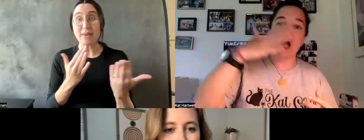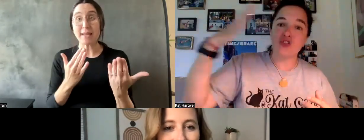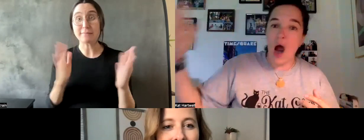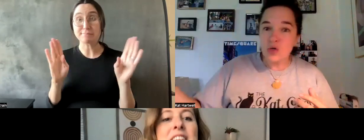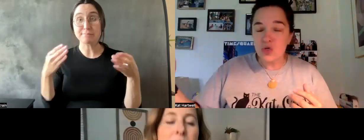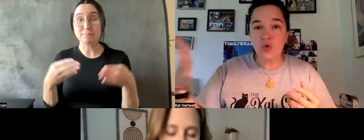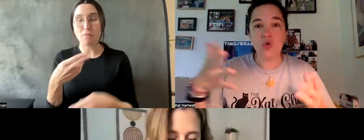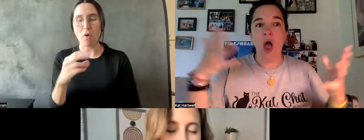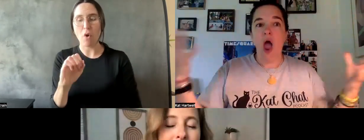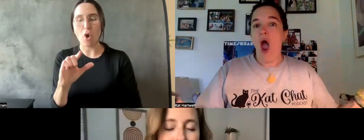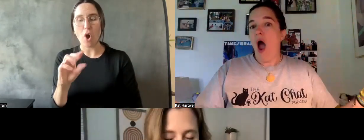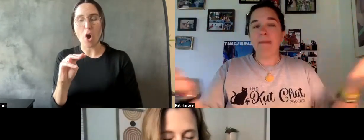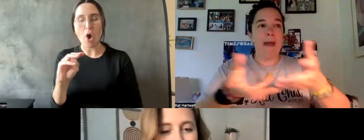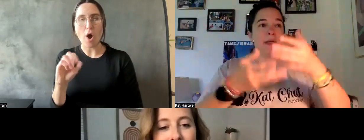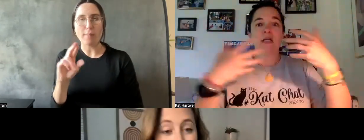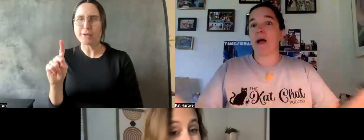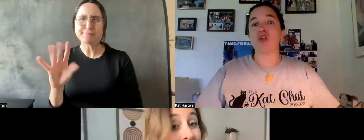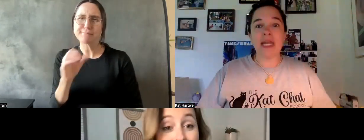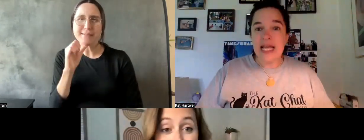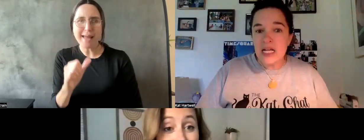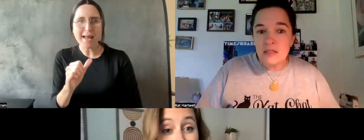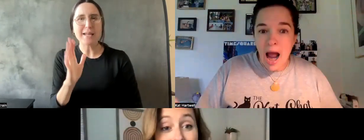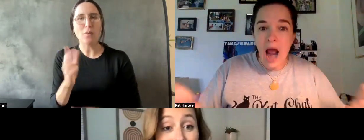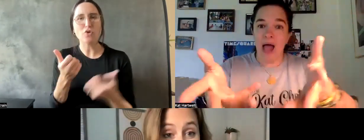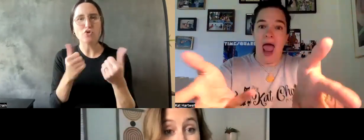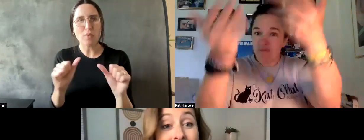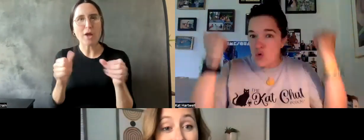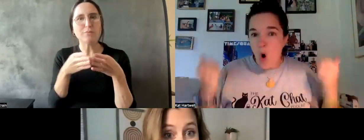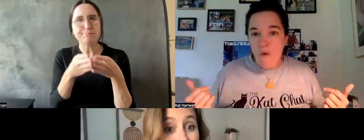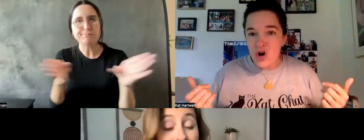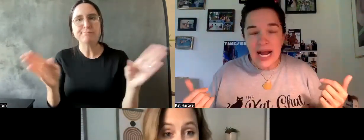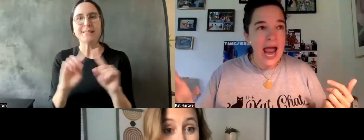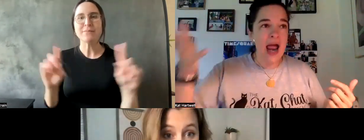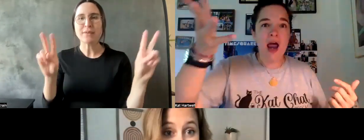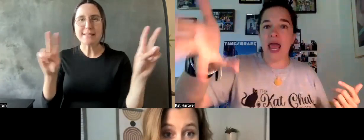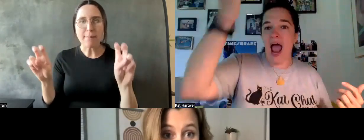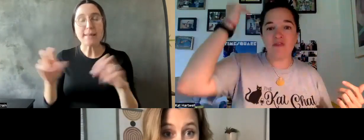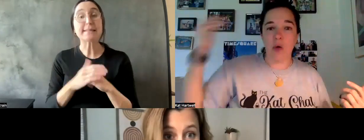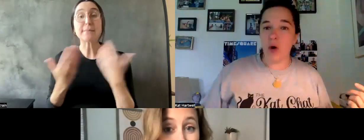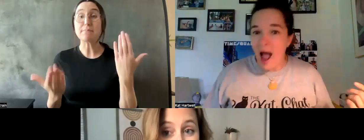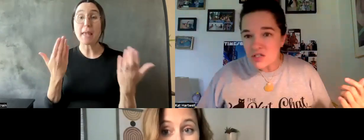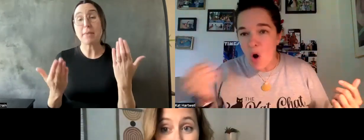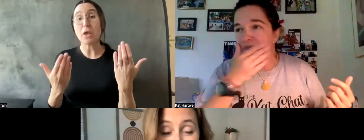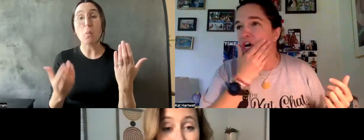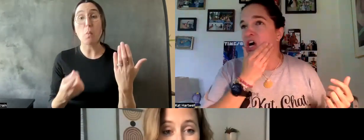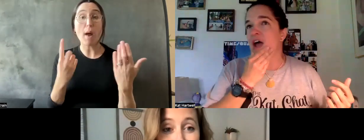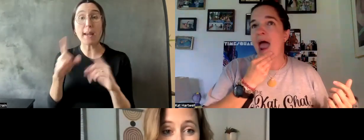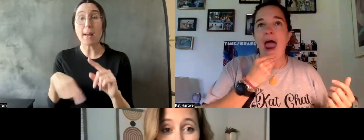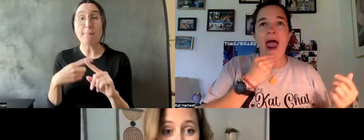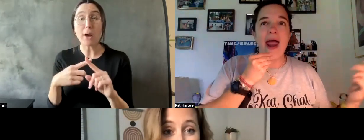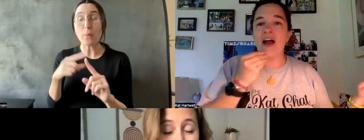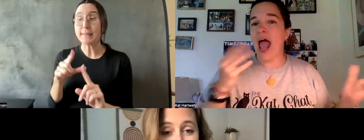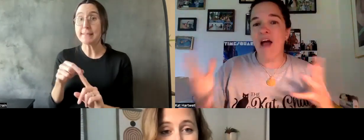try to branch out to maybe a special needs mom that have you over again and have someone else